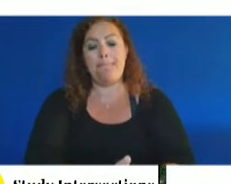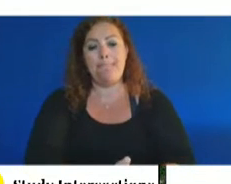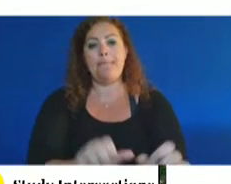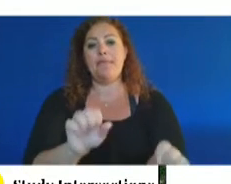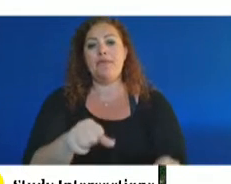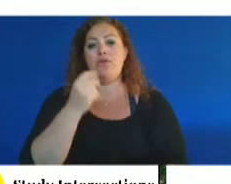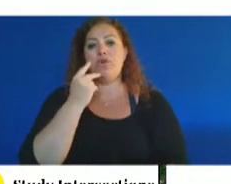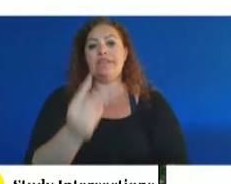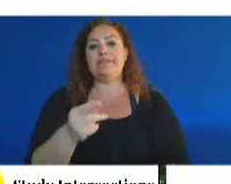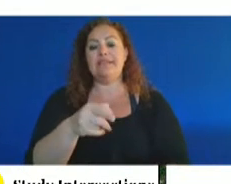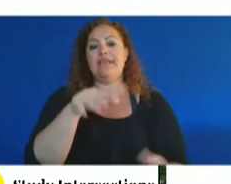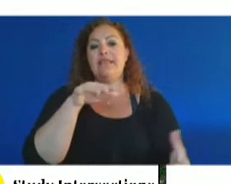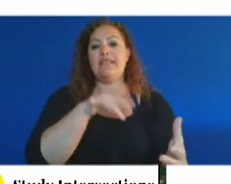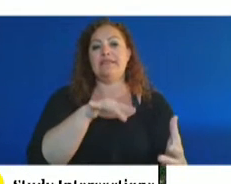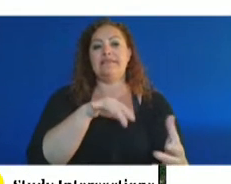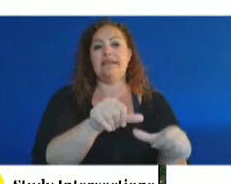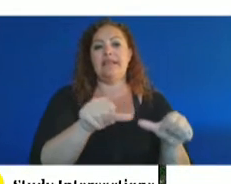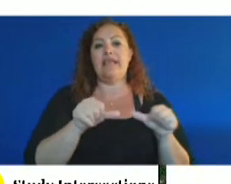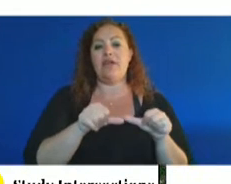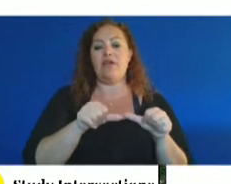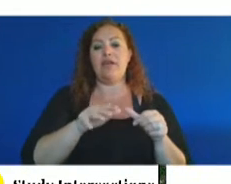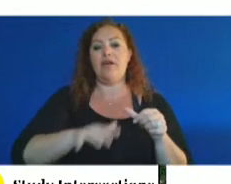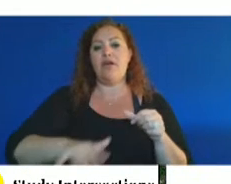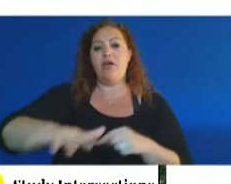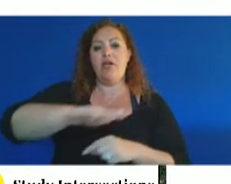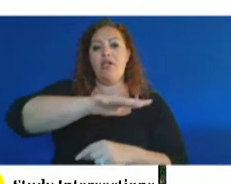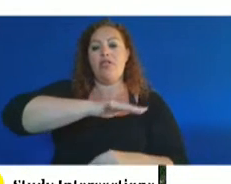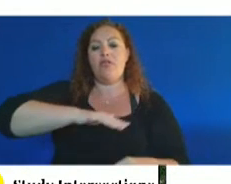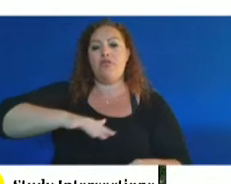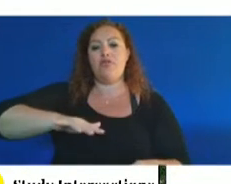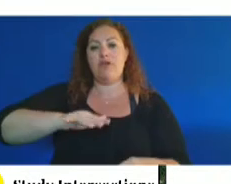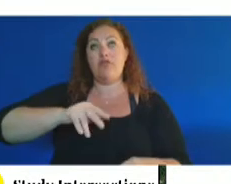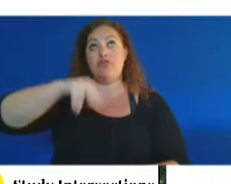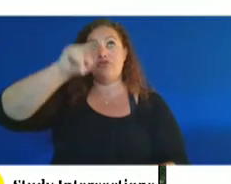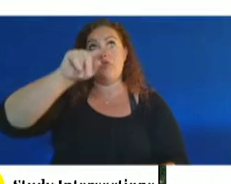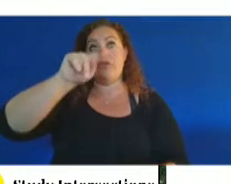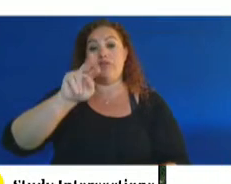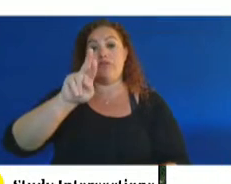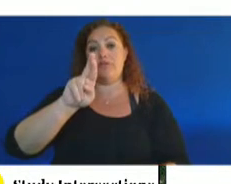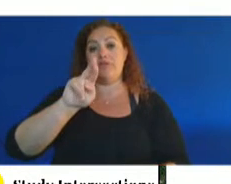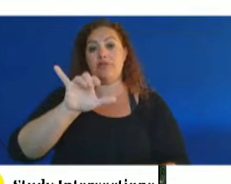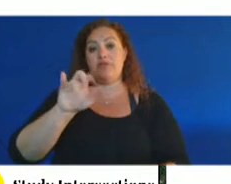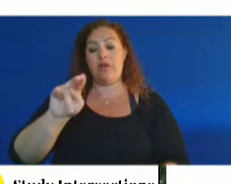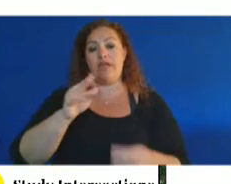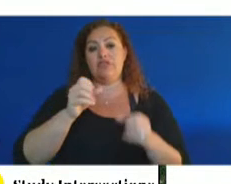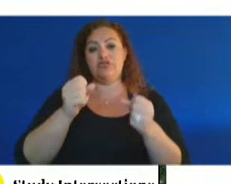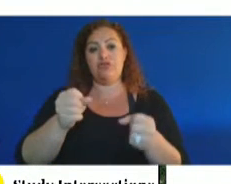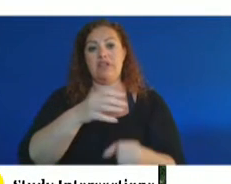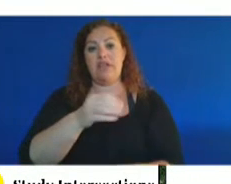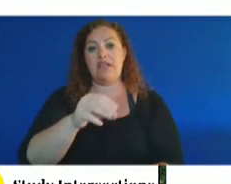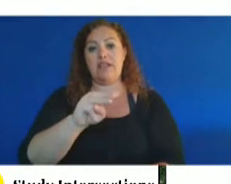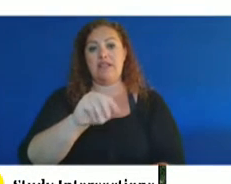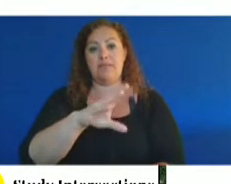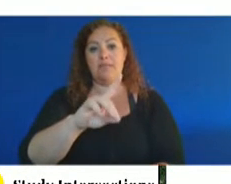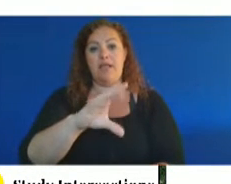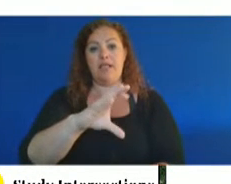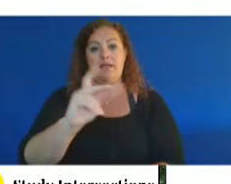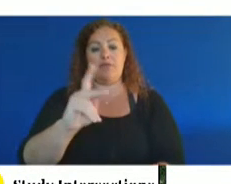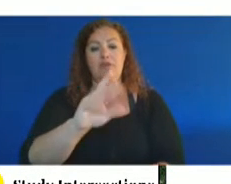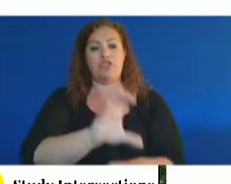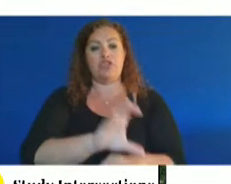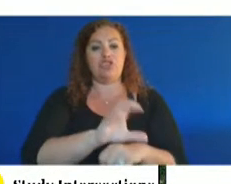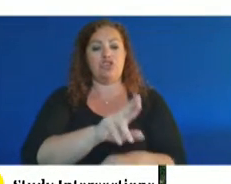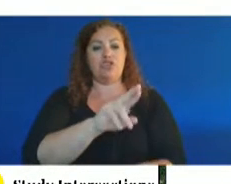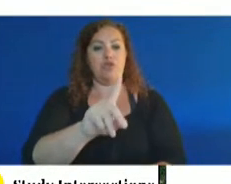study area uh surrounded the entire site on North Trion Street as well as Mard Creek Church Road including uh the